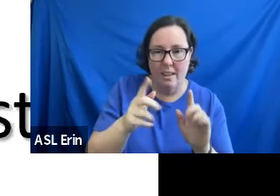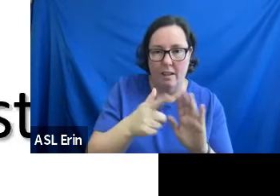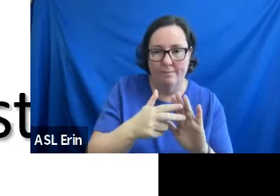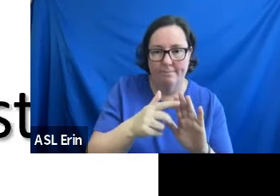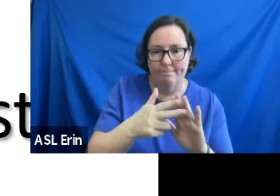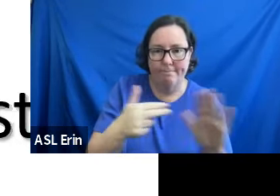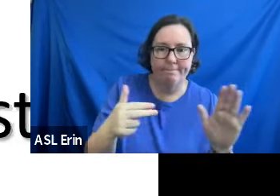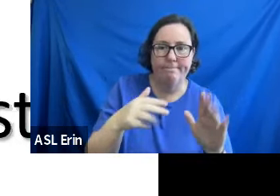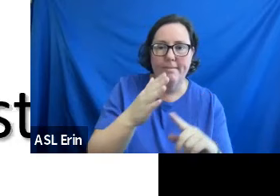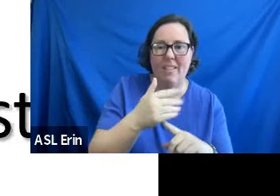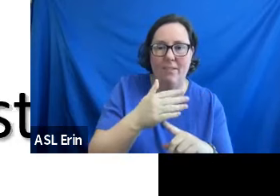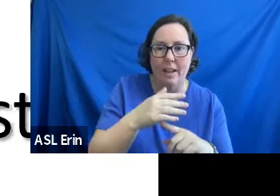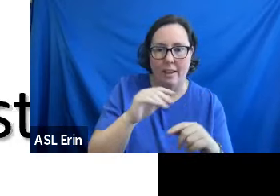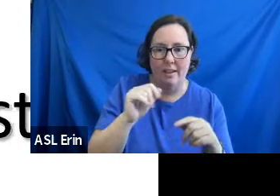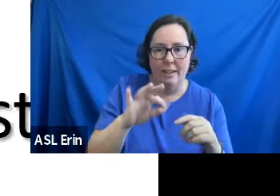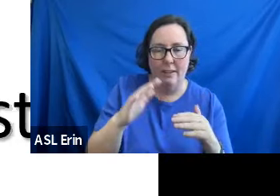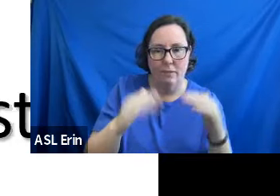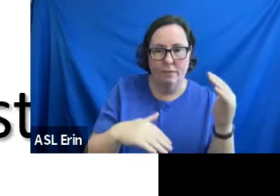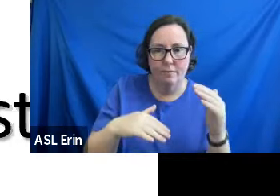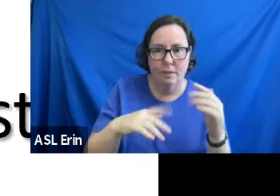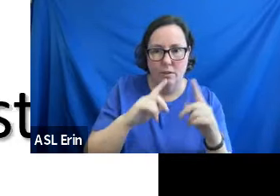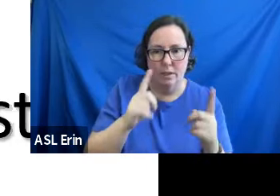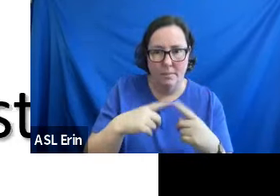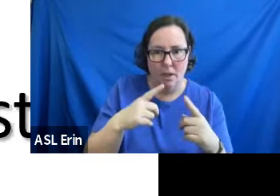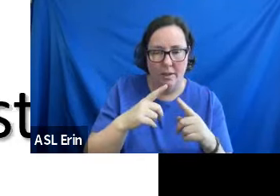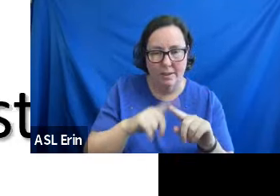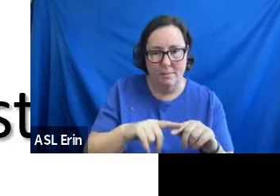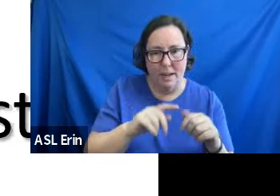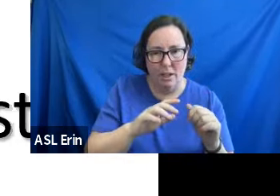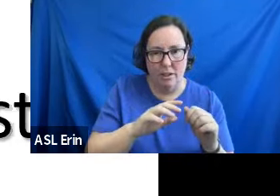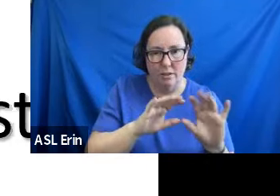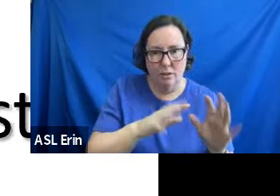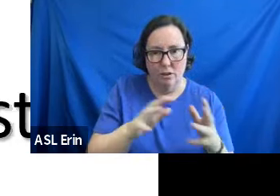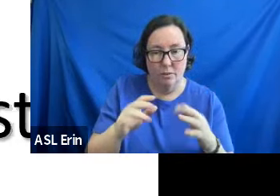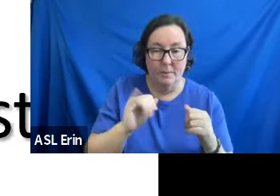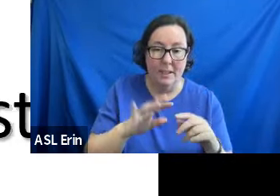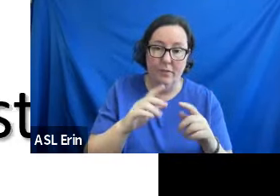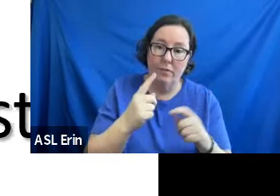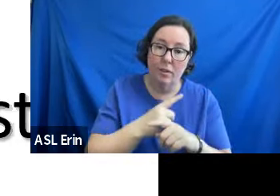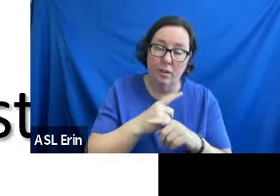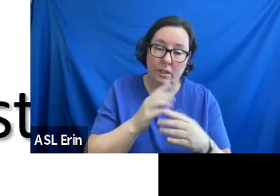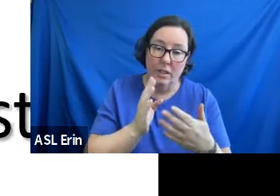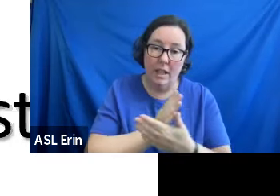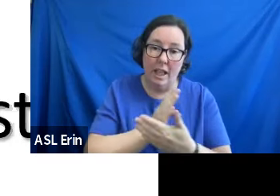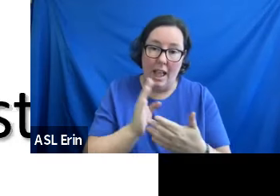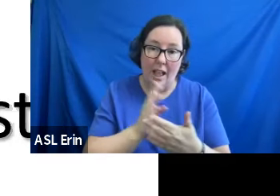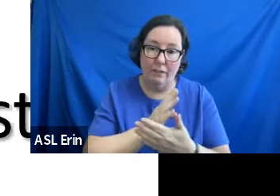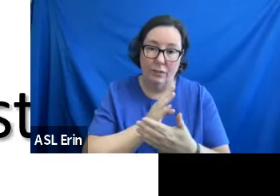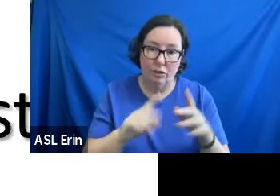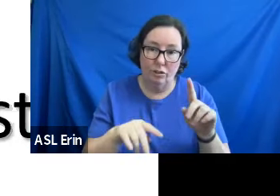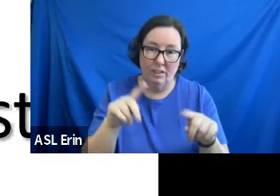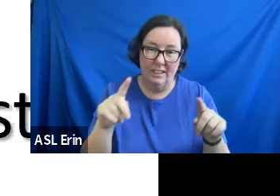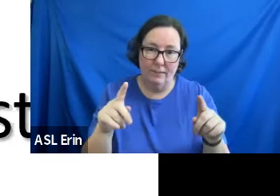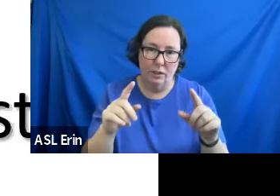items after we've said the group difference is this amount. The average group difference is